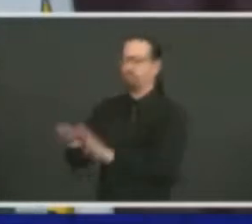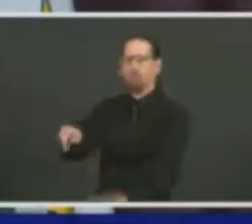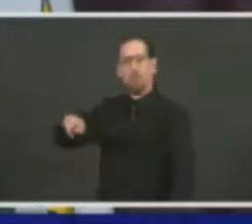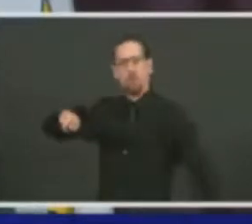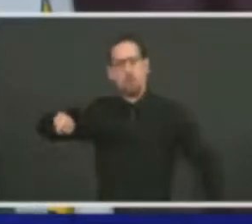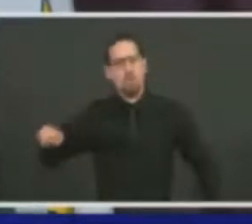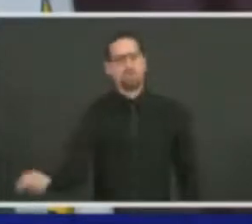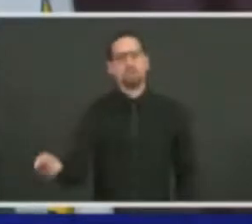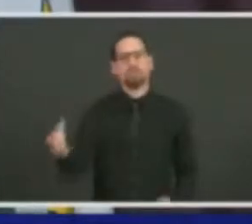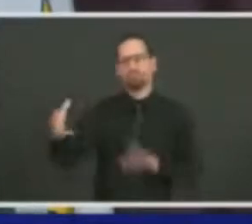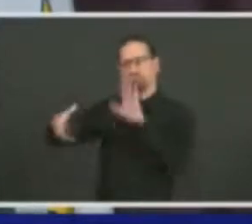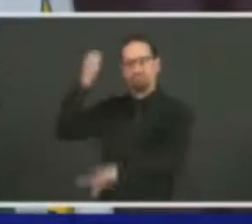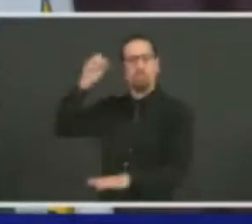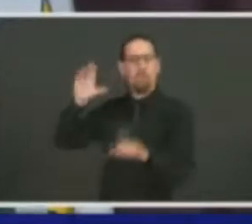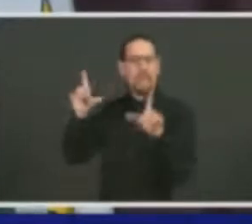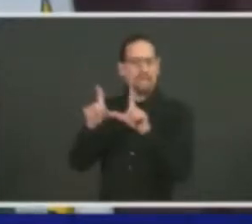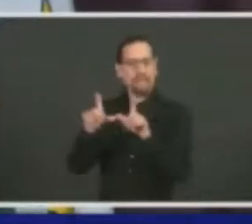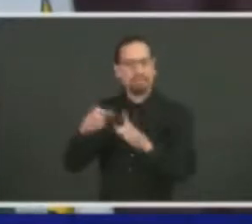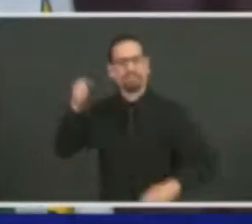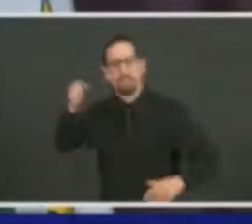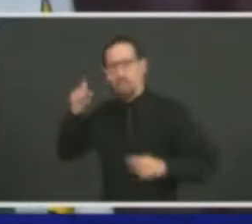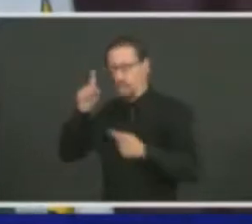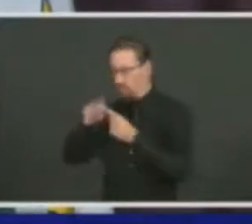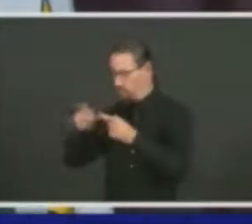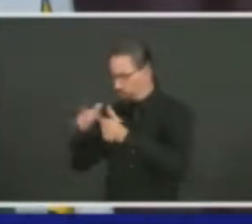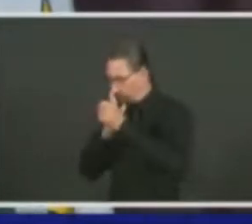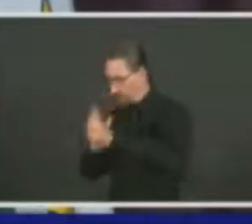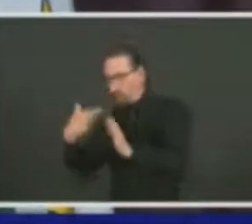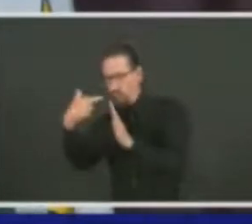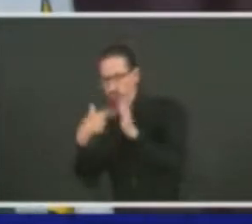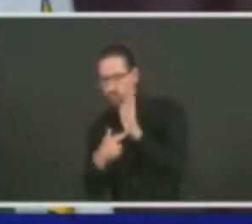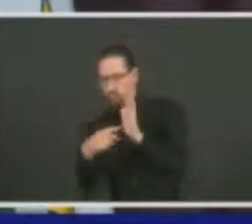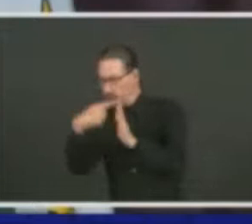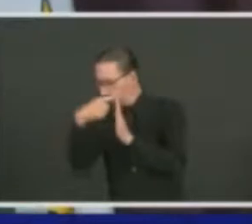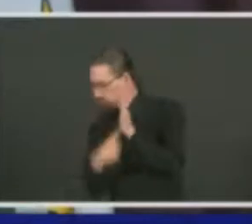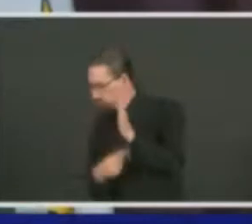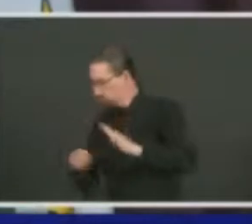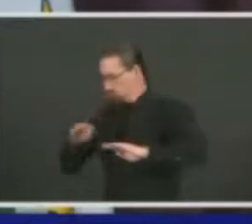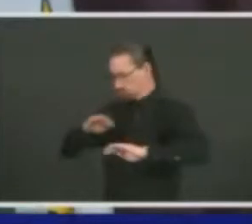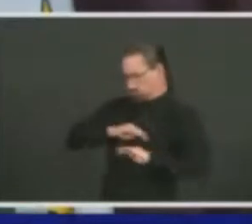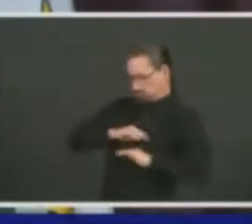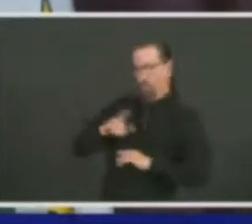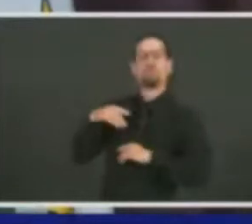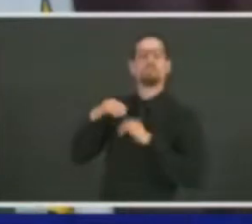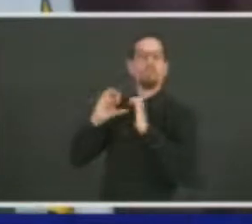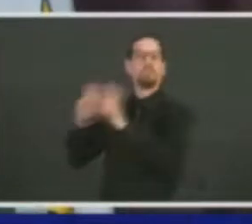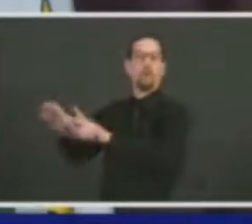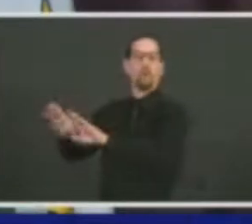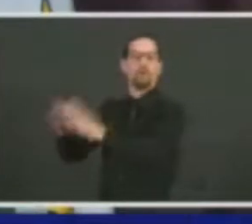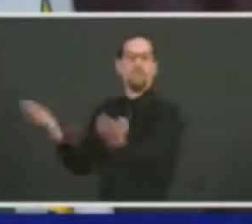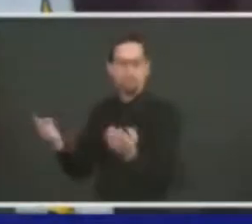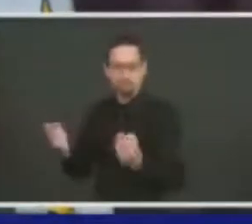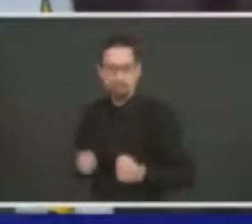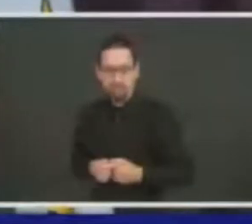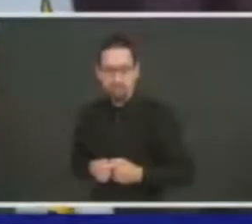avoid crowding, call the tip line, and I'm asking the Hospitality Association and other